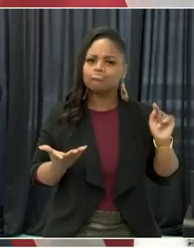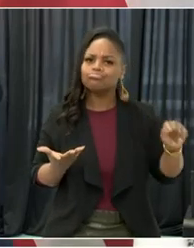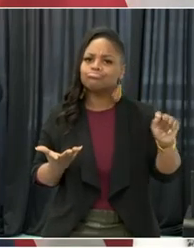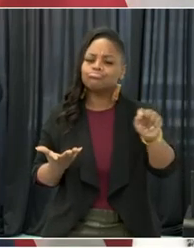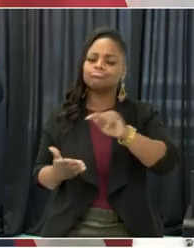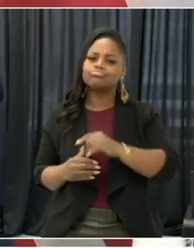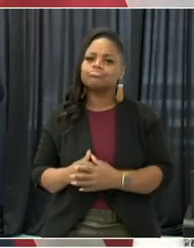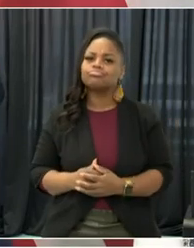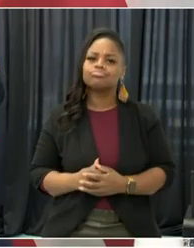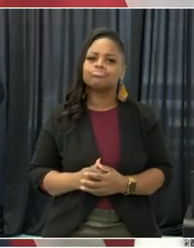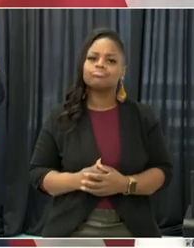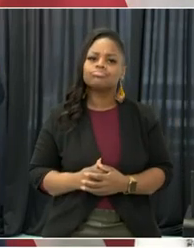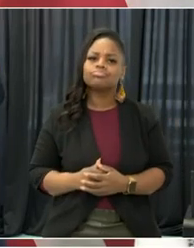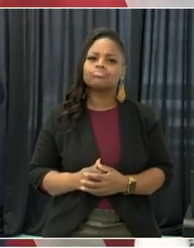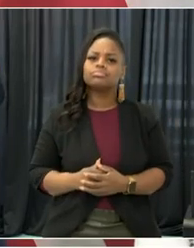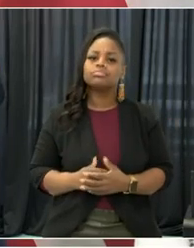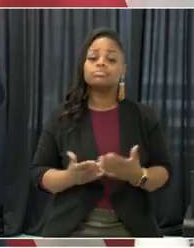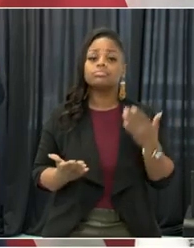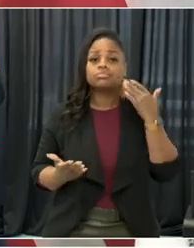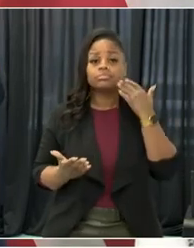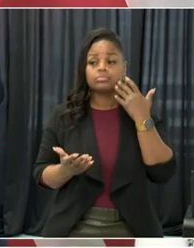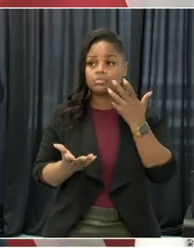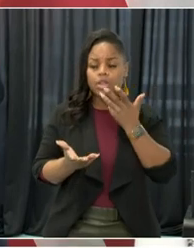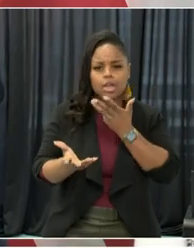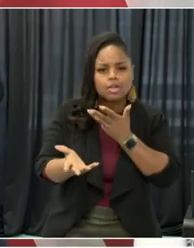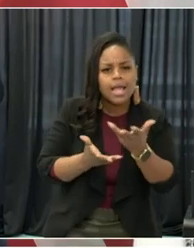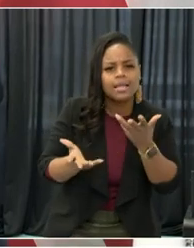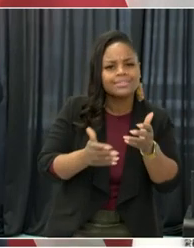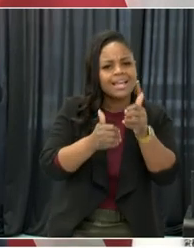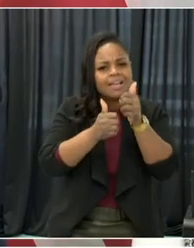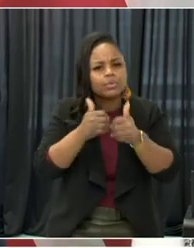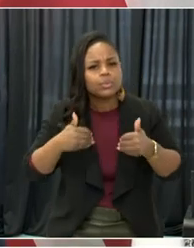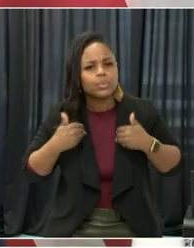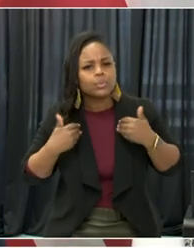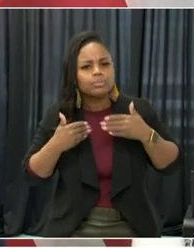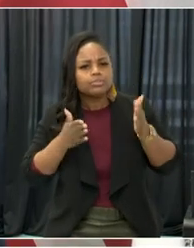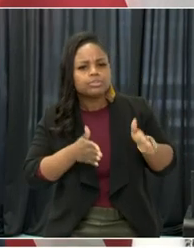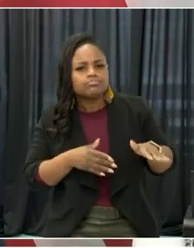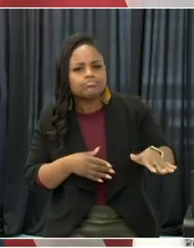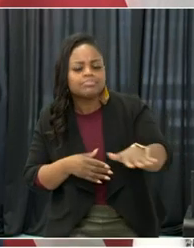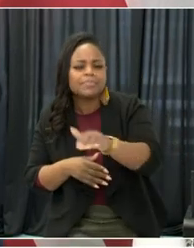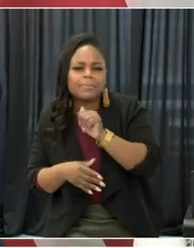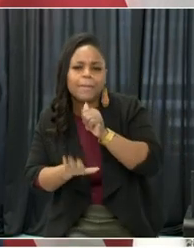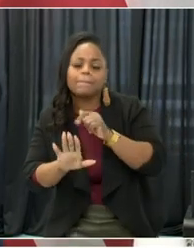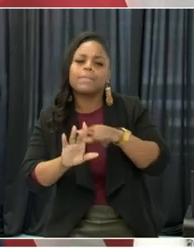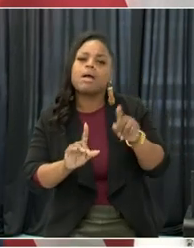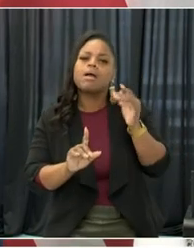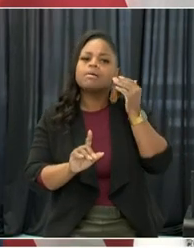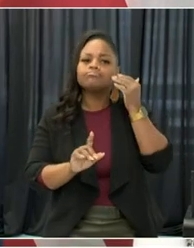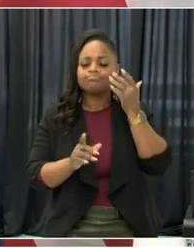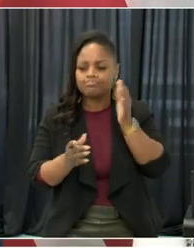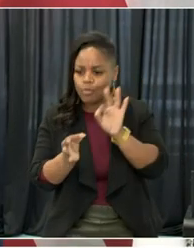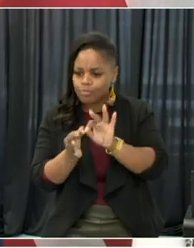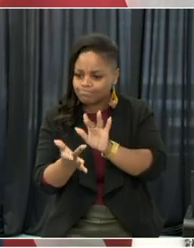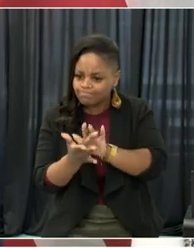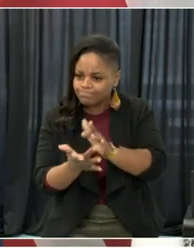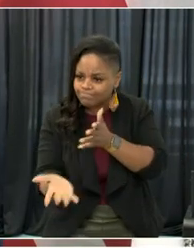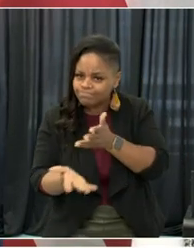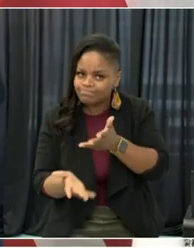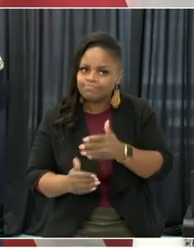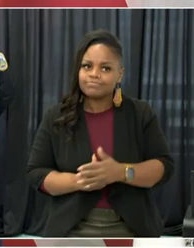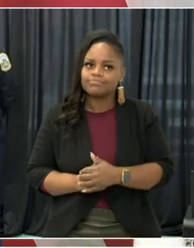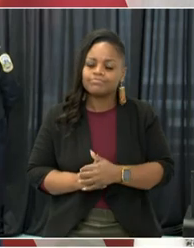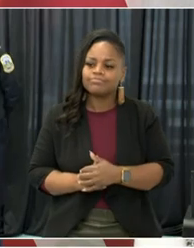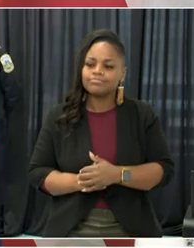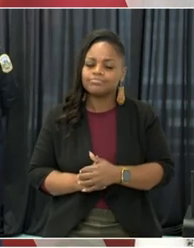But it's not engaging every person or every young person in particular that we need to touch. You said at the beginning that I